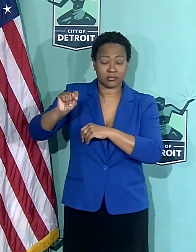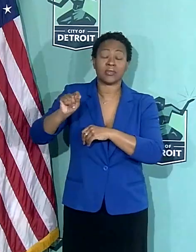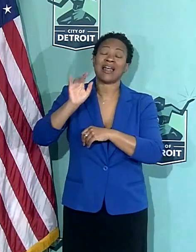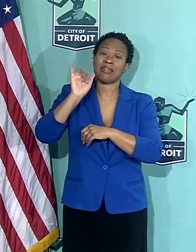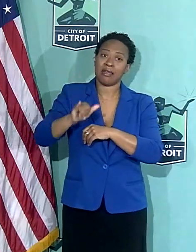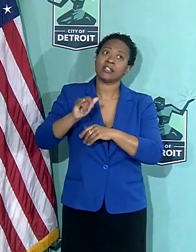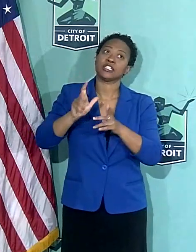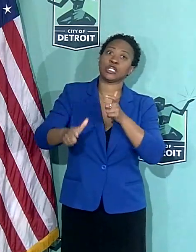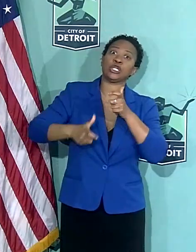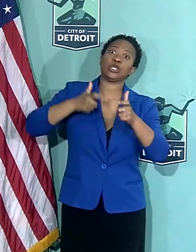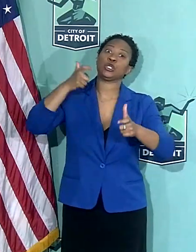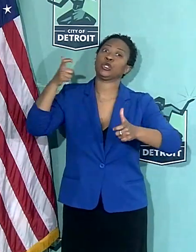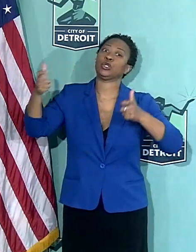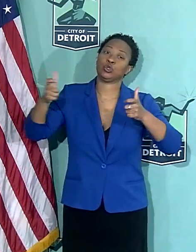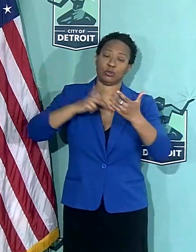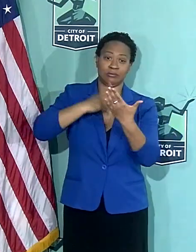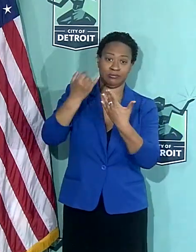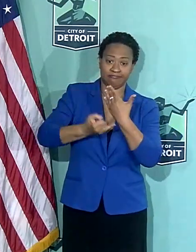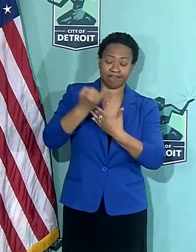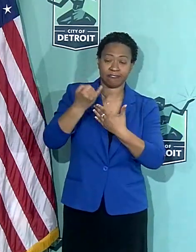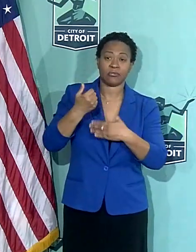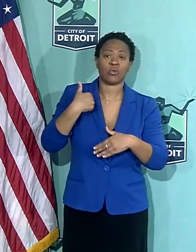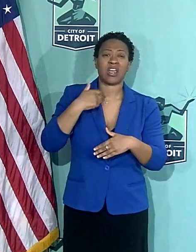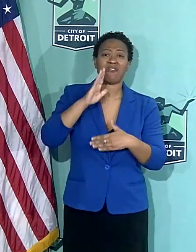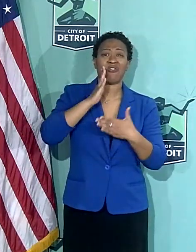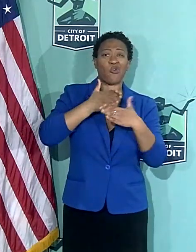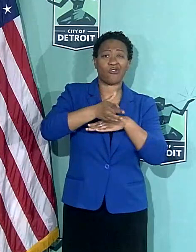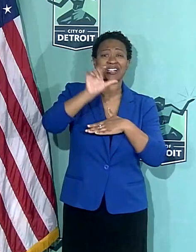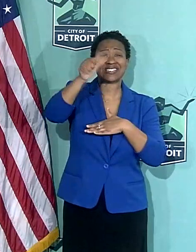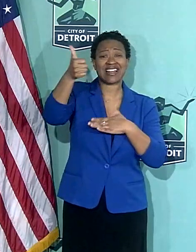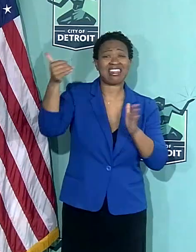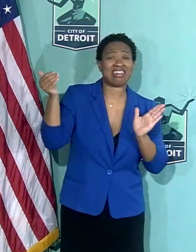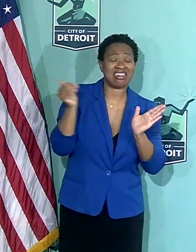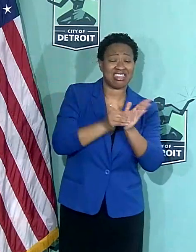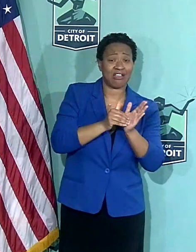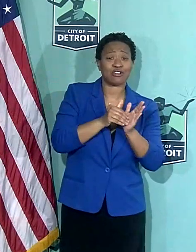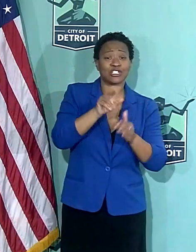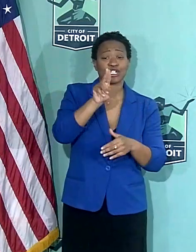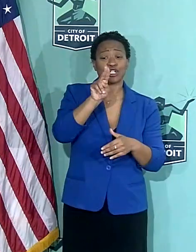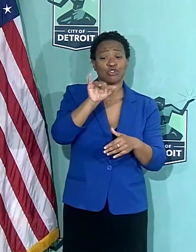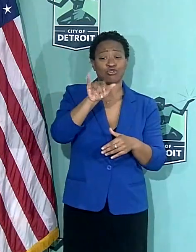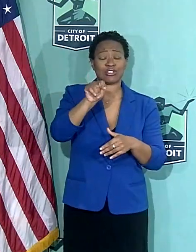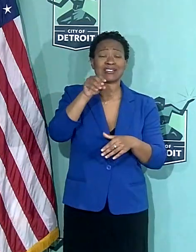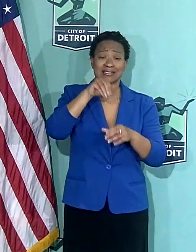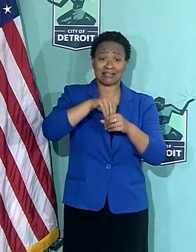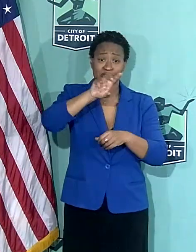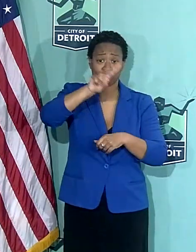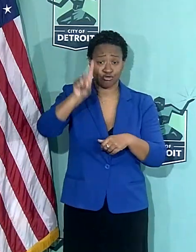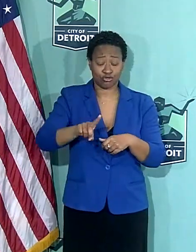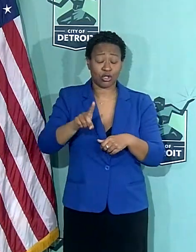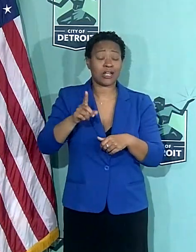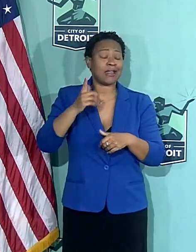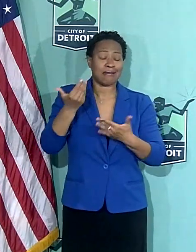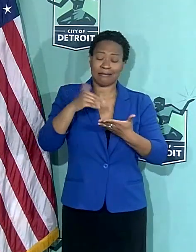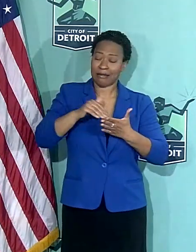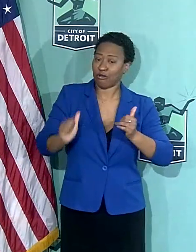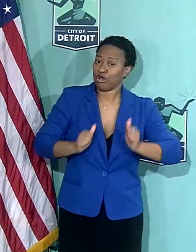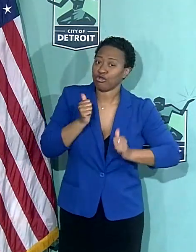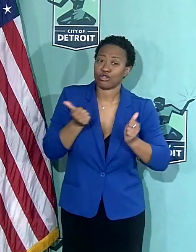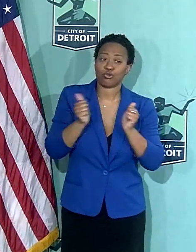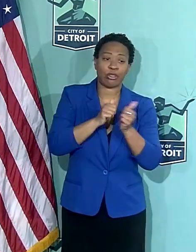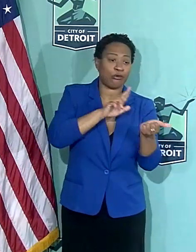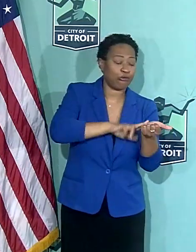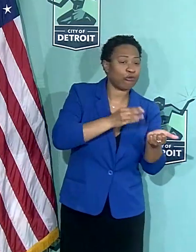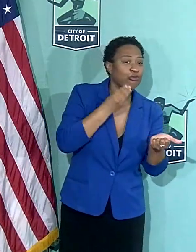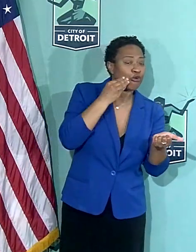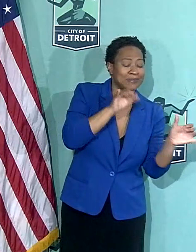undertaking. Again, we have about 10,000 units in the city of Detroit. Our goal is to be just as aggressive as we were with the nursing homes, and